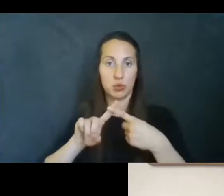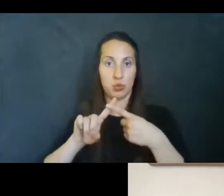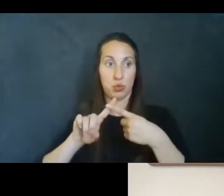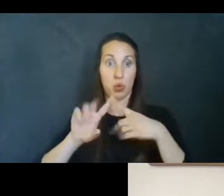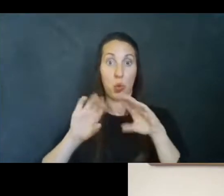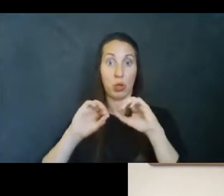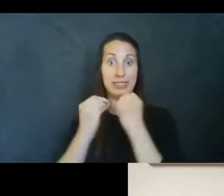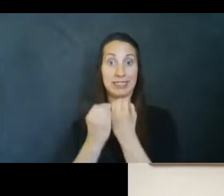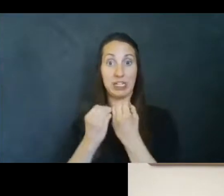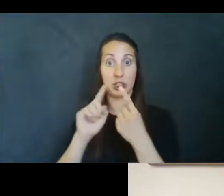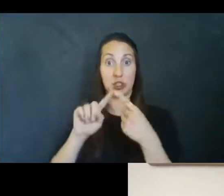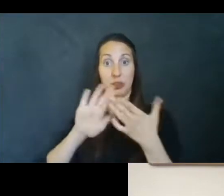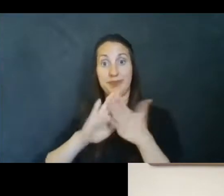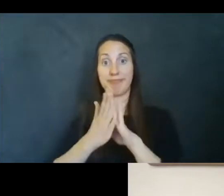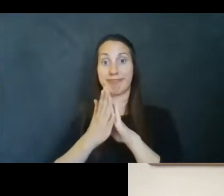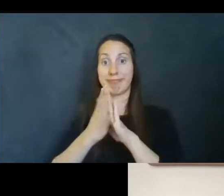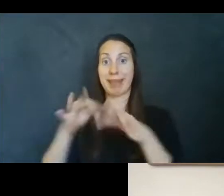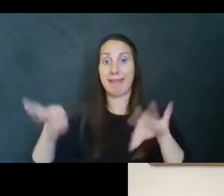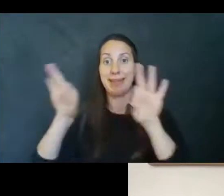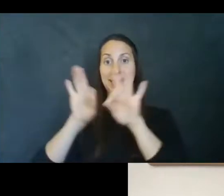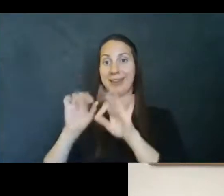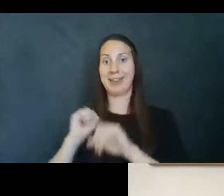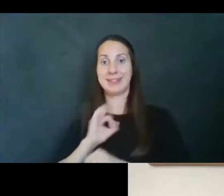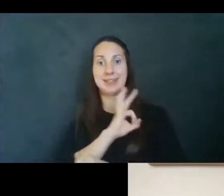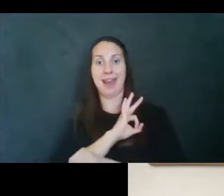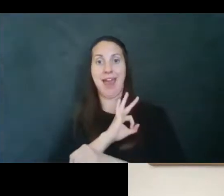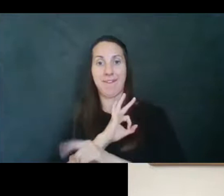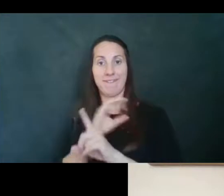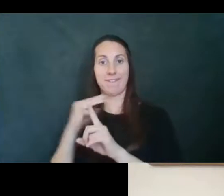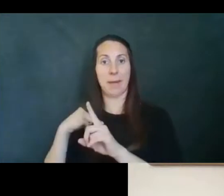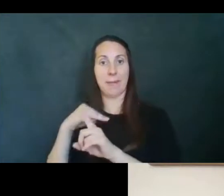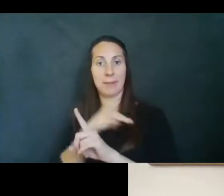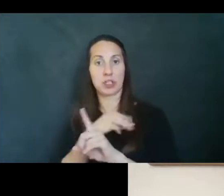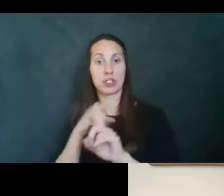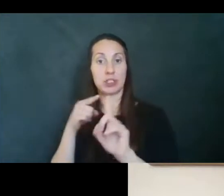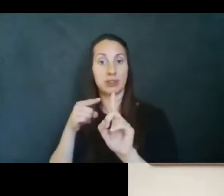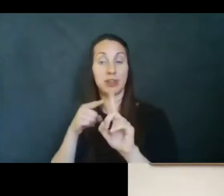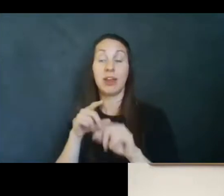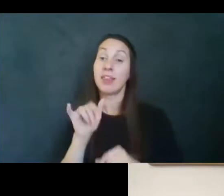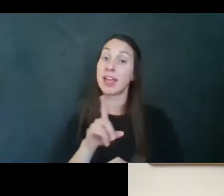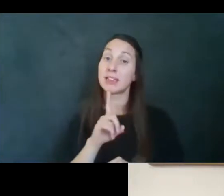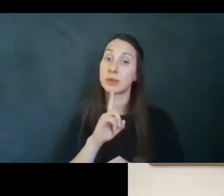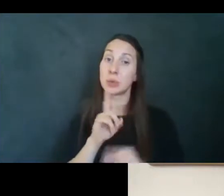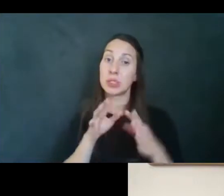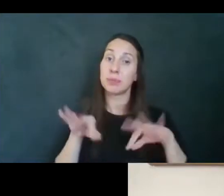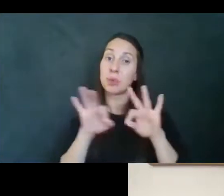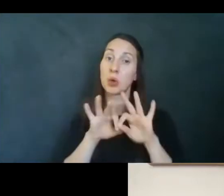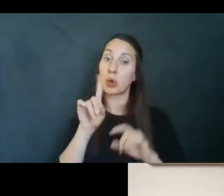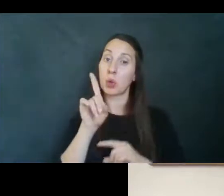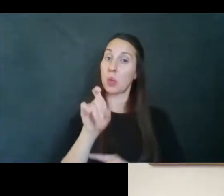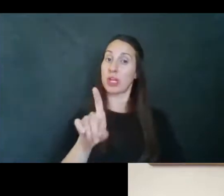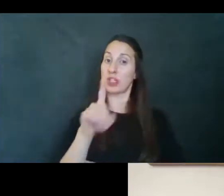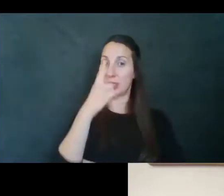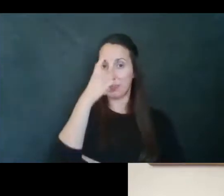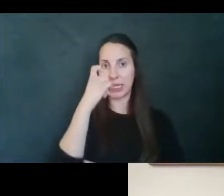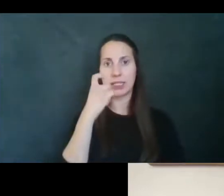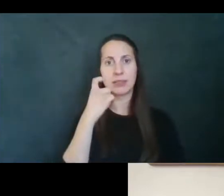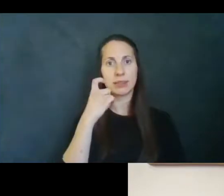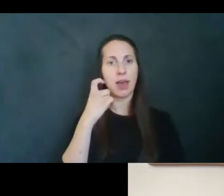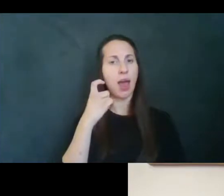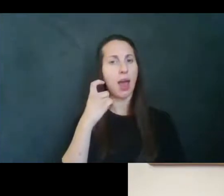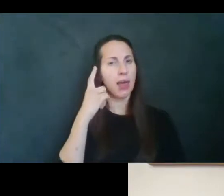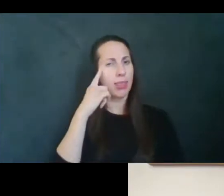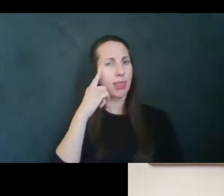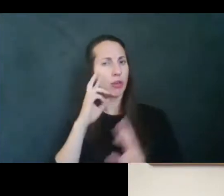staff members. And it's a great question, because it's something that I think Respectability sees